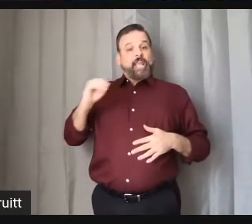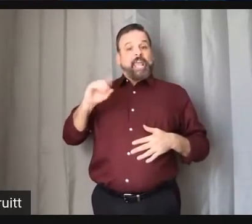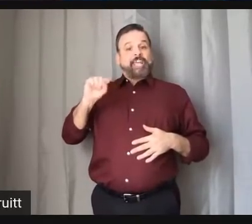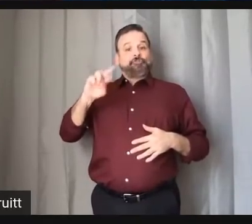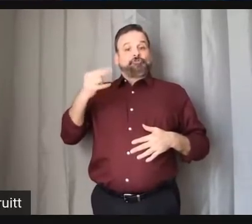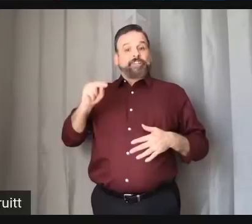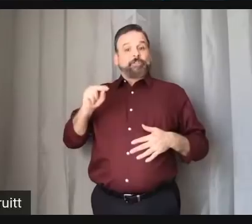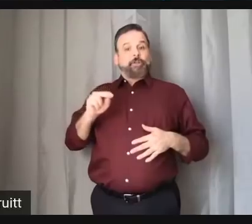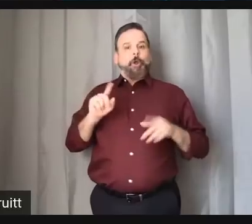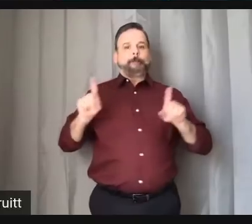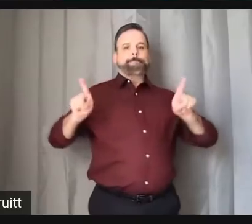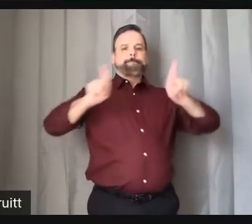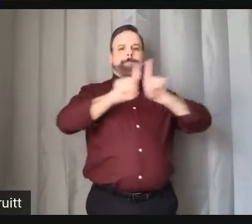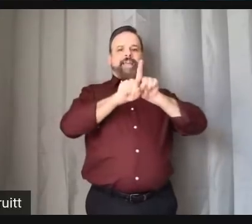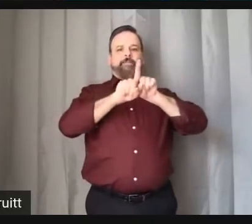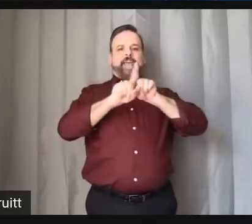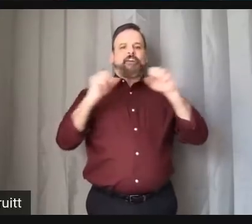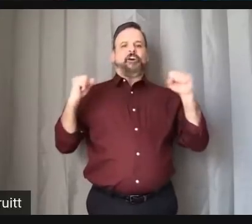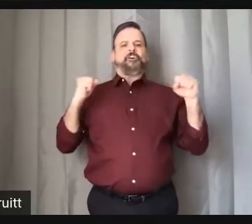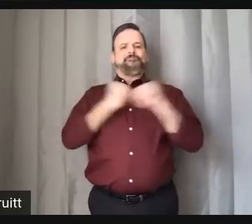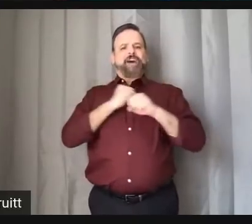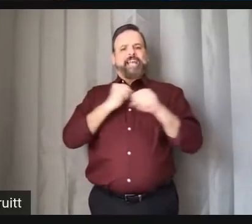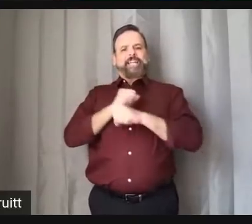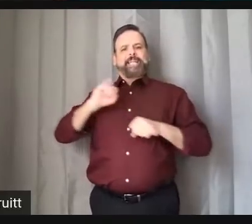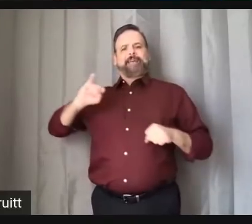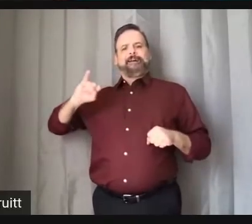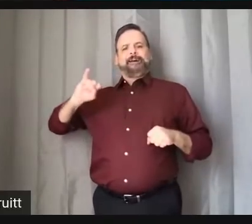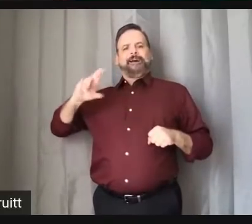back fighting iron monsters to defend